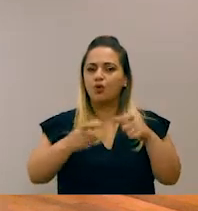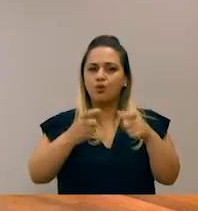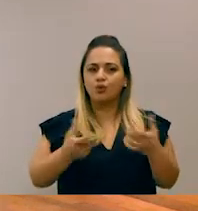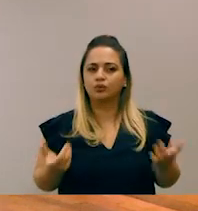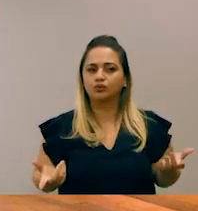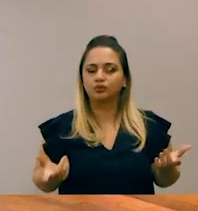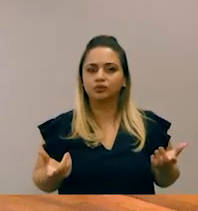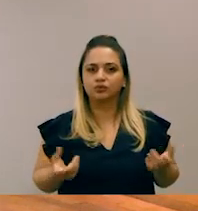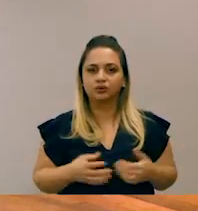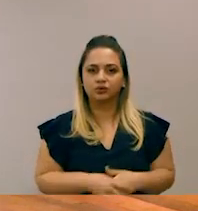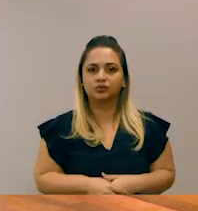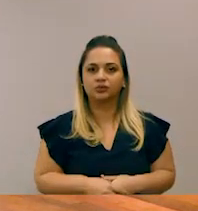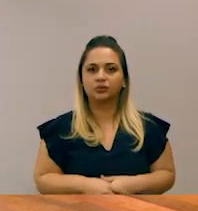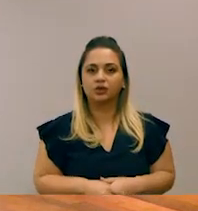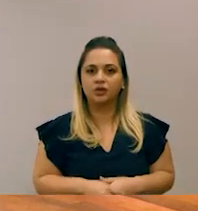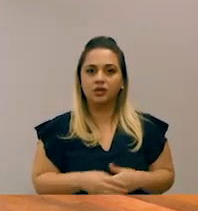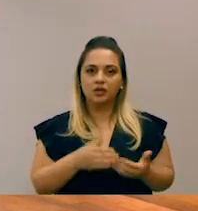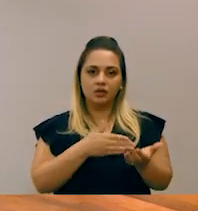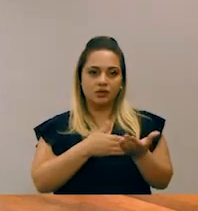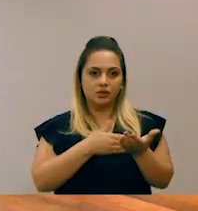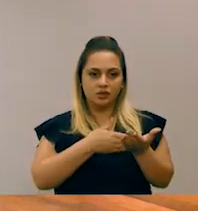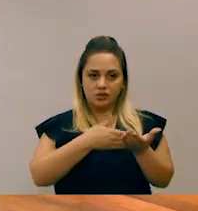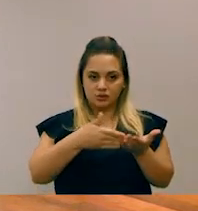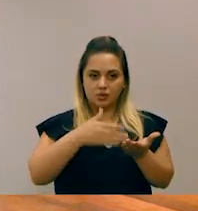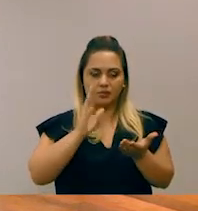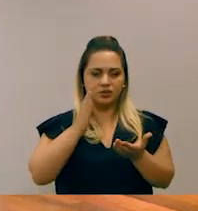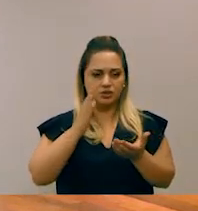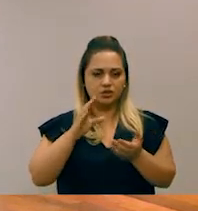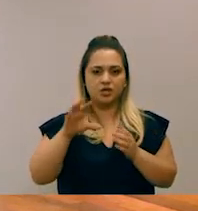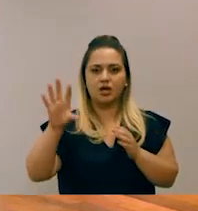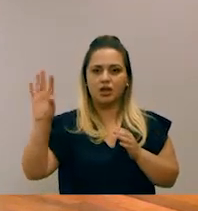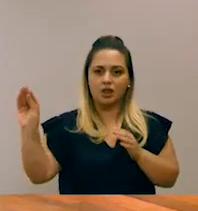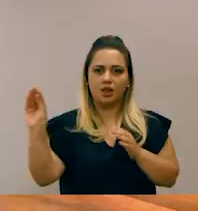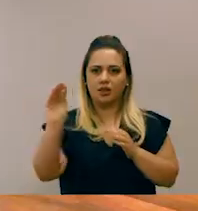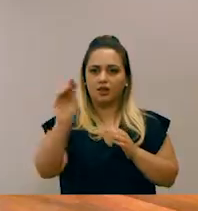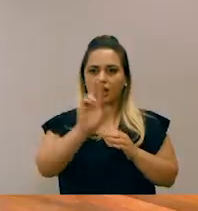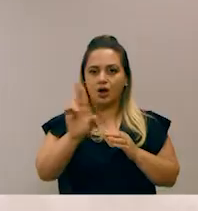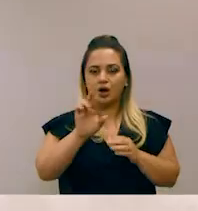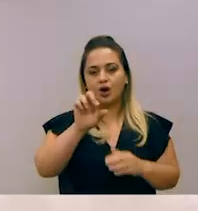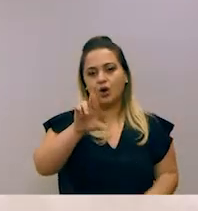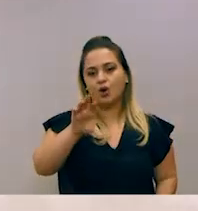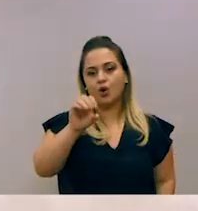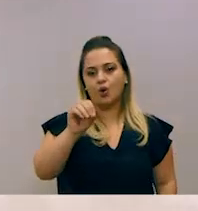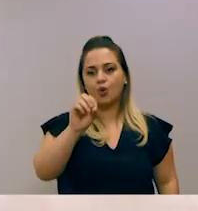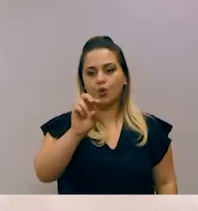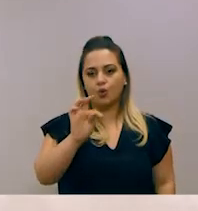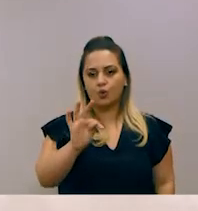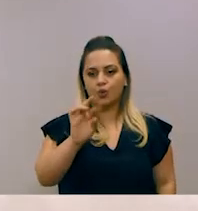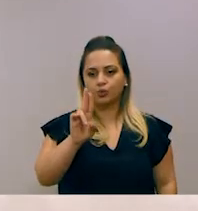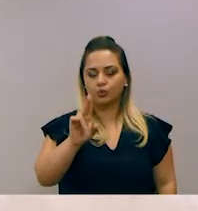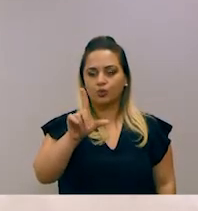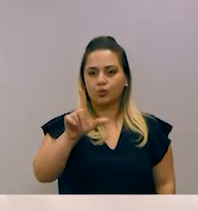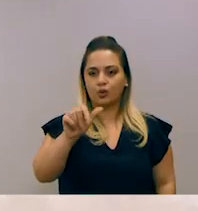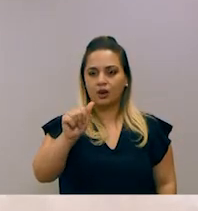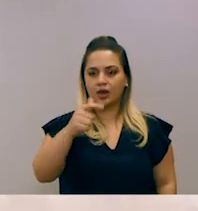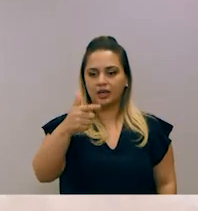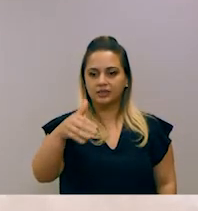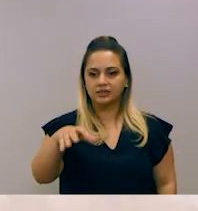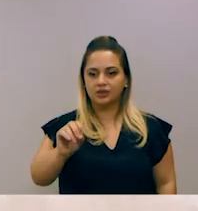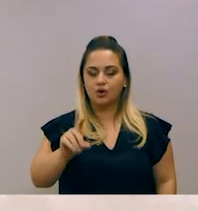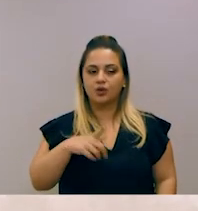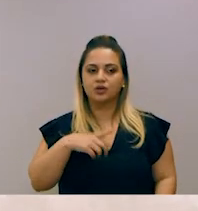NLP? So initially, when we are labeling the section samples, we're going